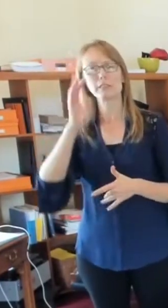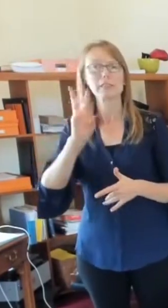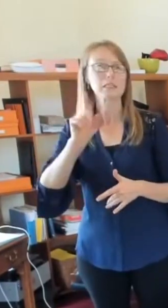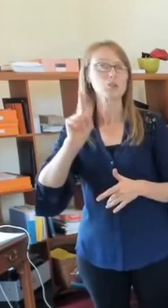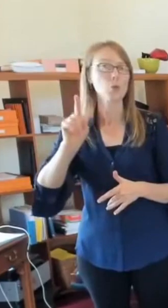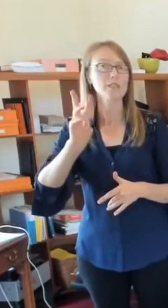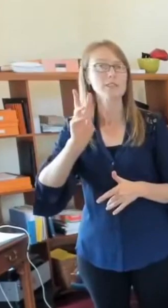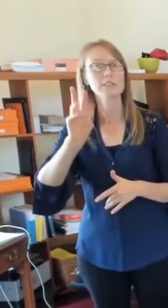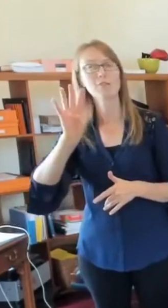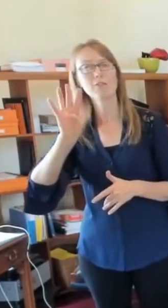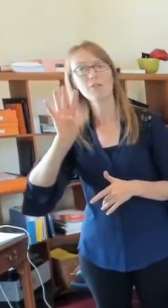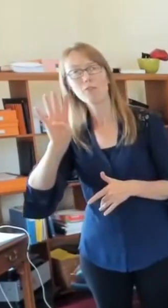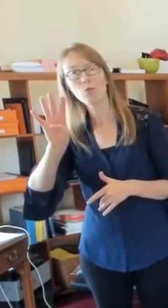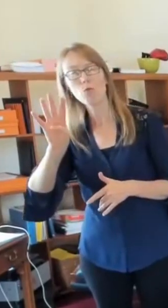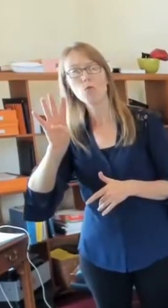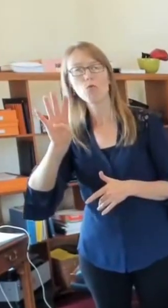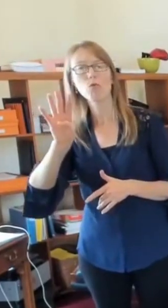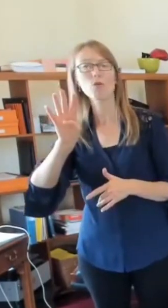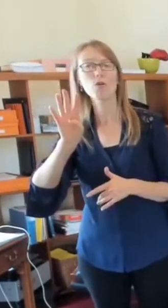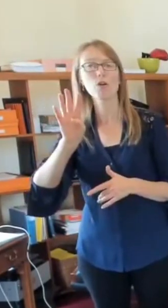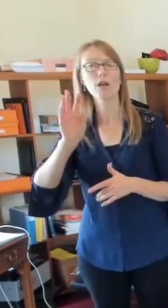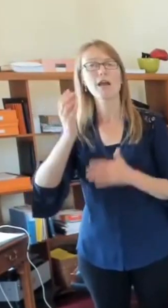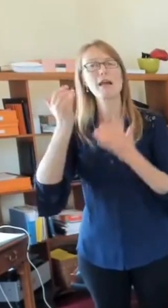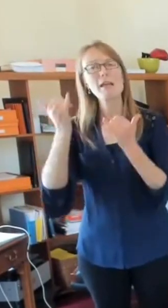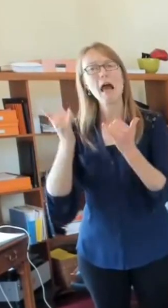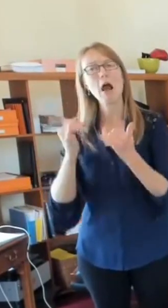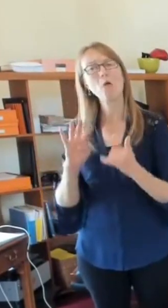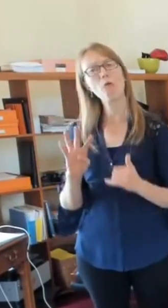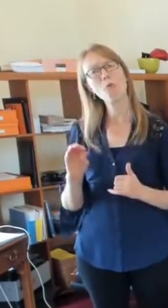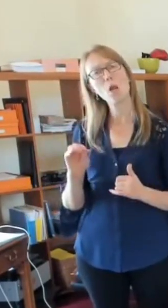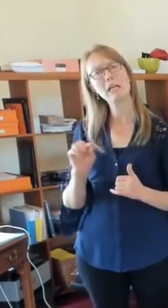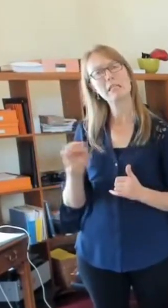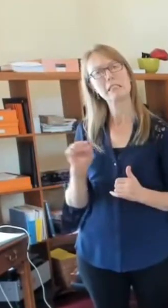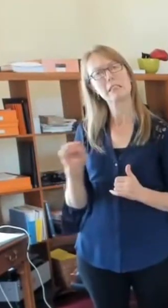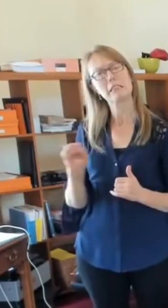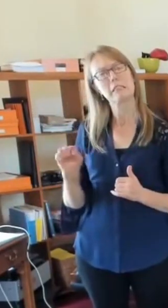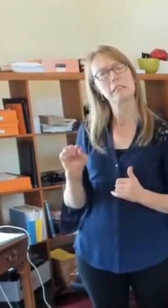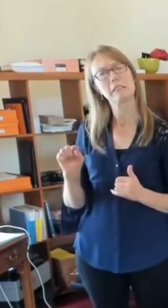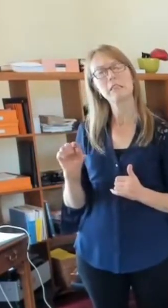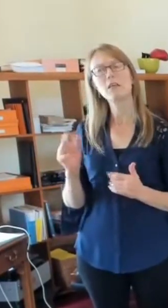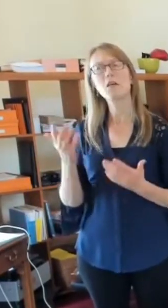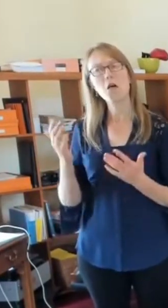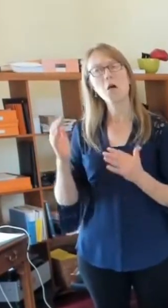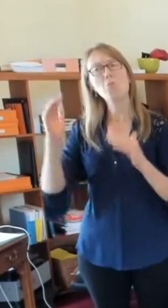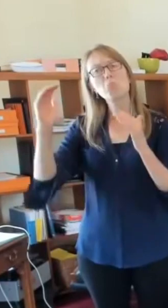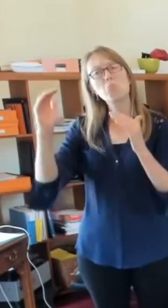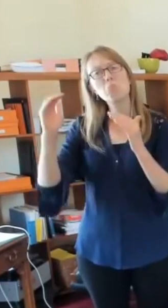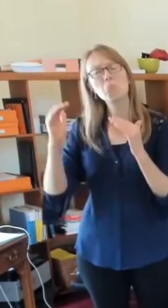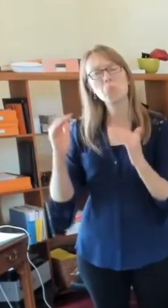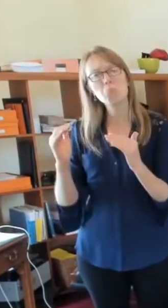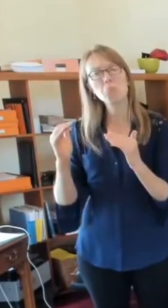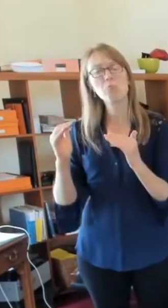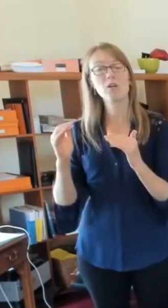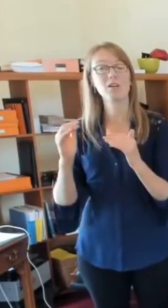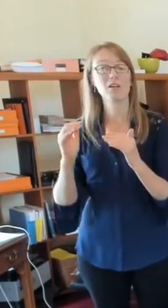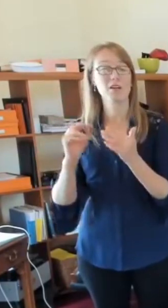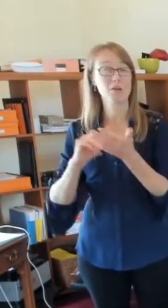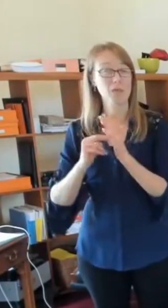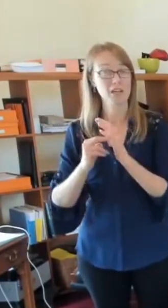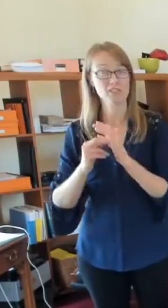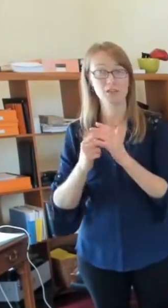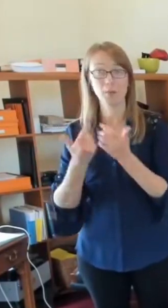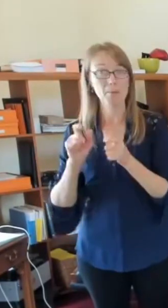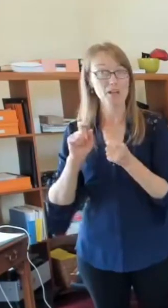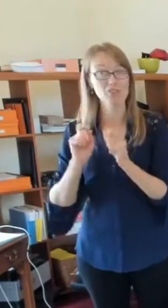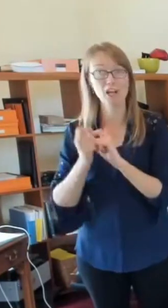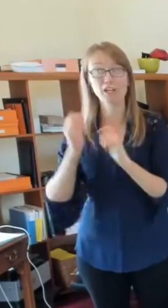a drastic change, but it's at least bumping down a tiny bit. It's